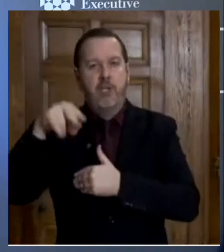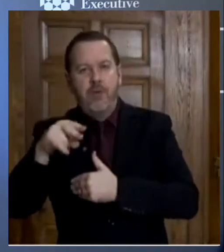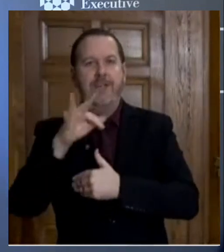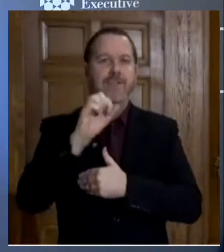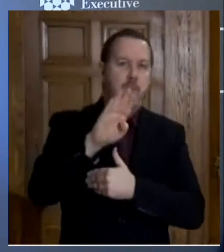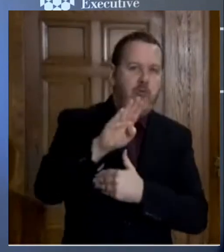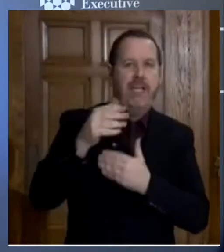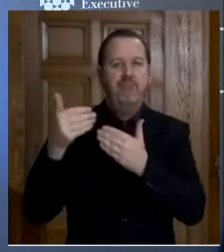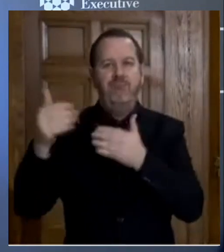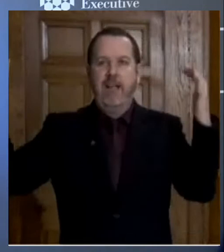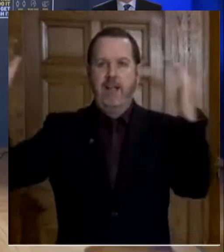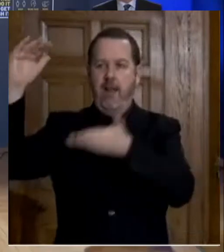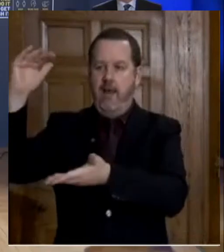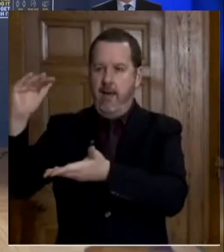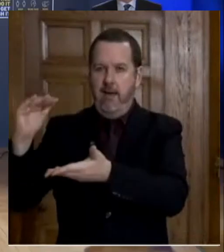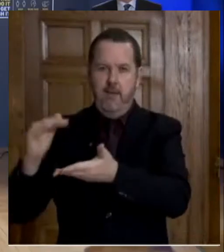February.